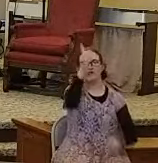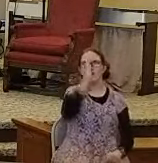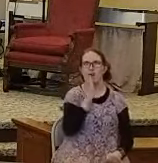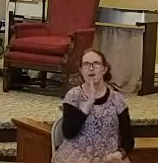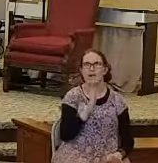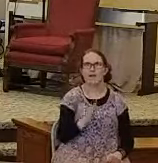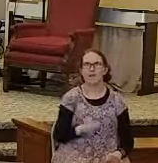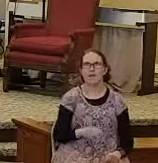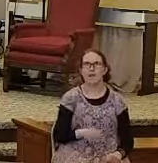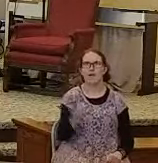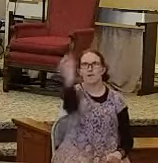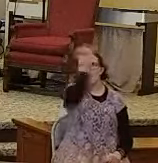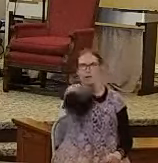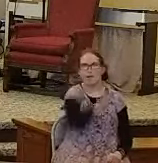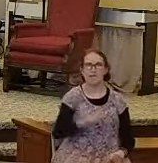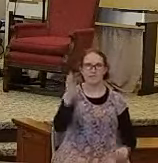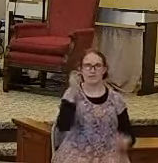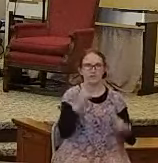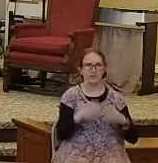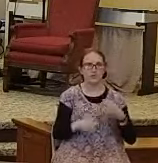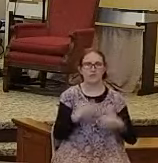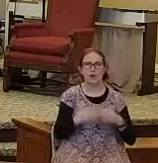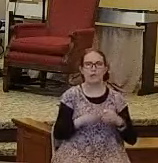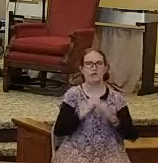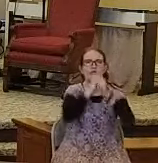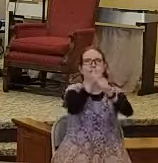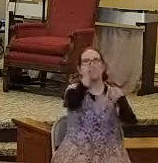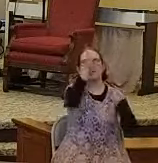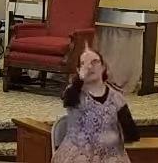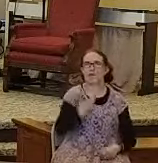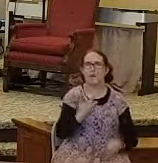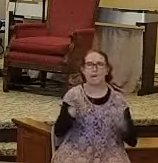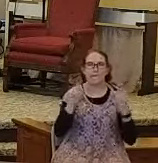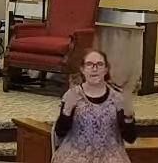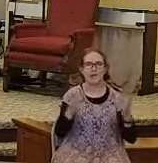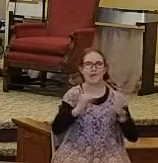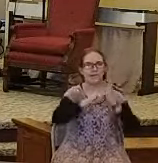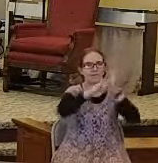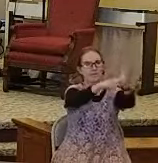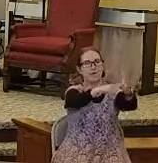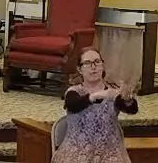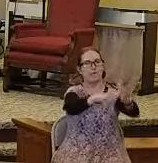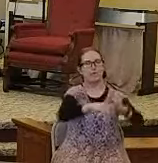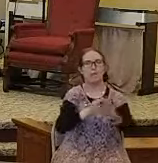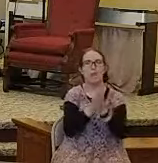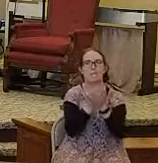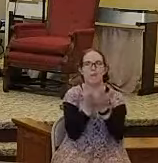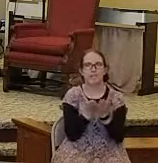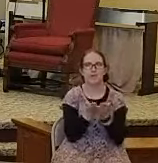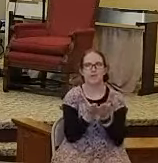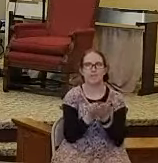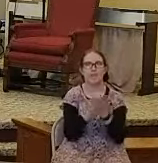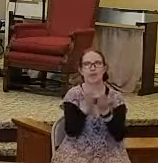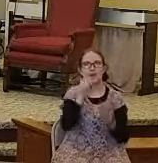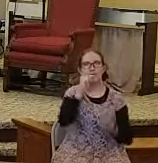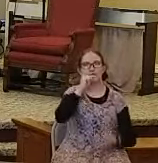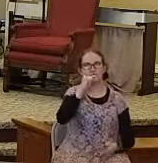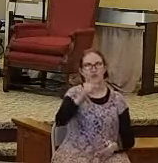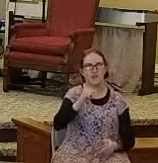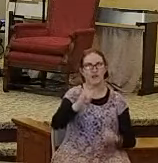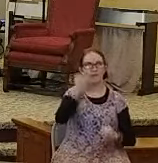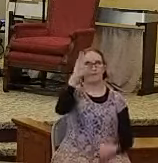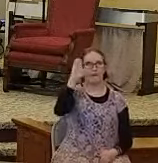right. Amen. Yeah. If you've ever struggled with trusting God, amen, there's many examples of that in the Bible. The Bible tells us